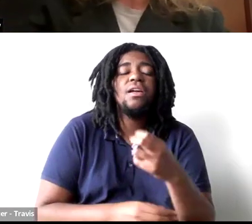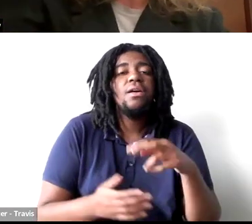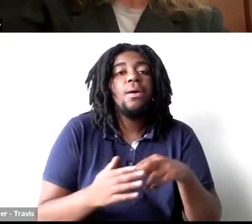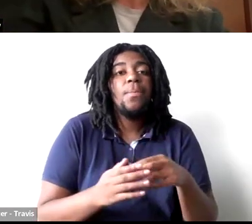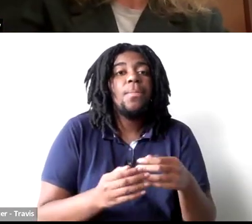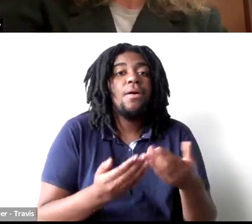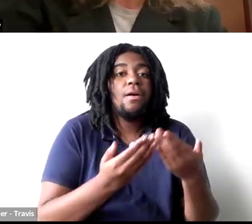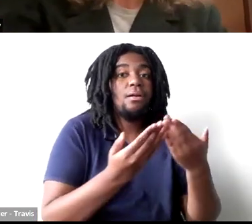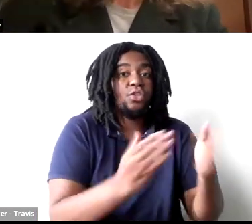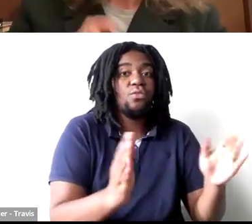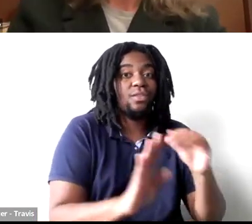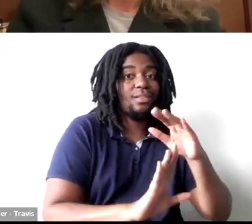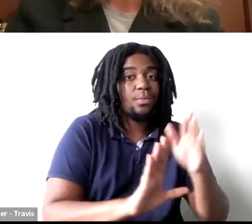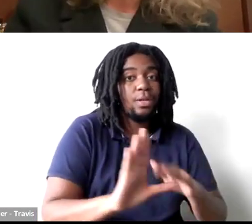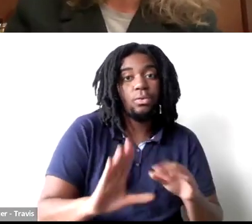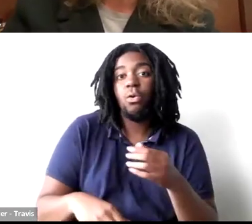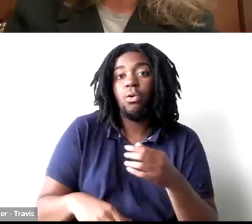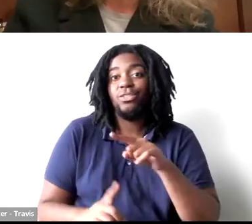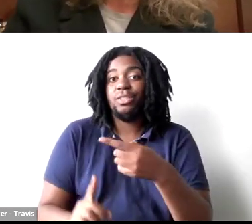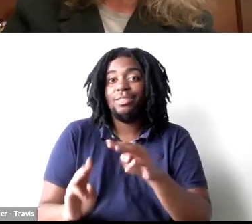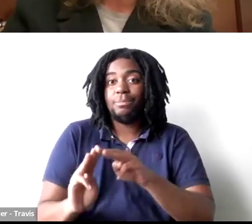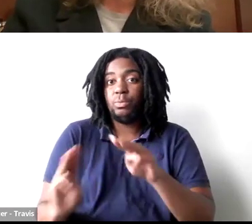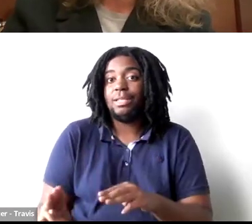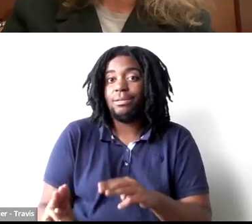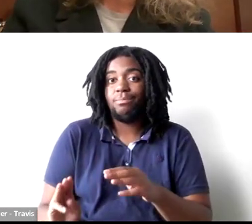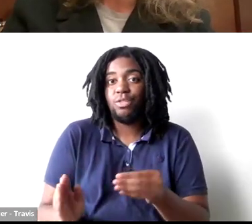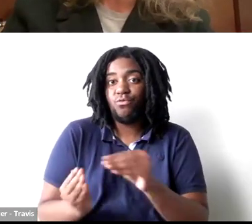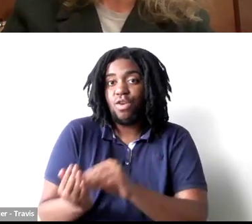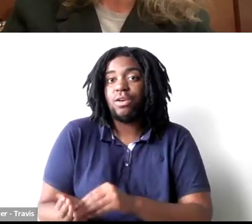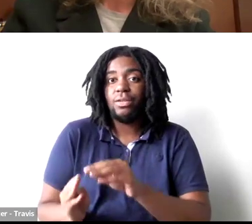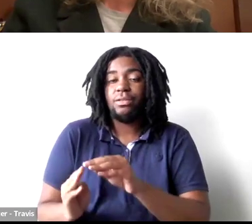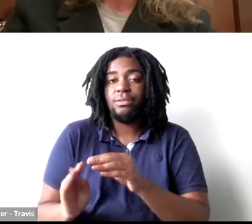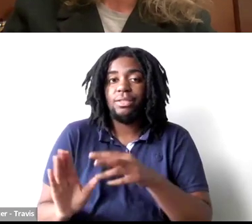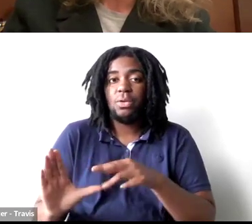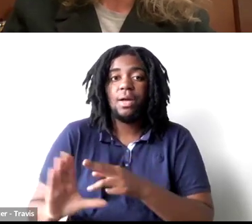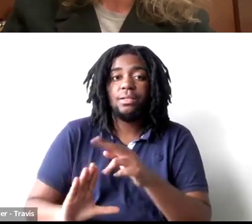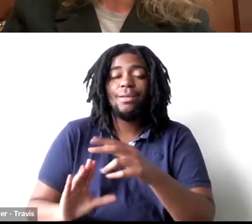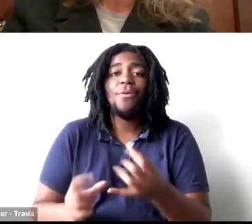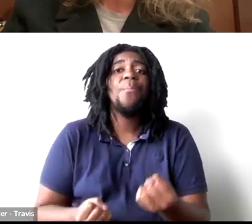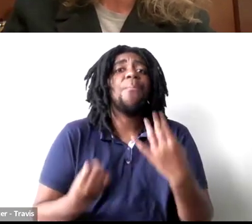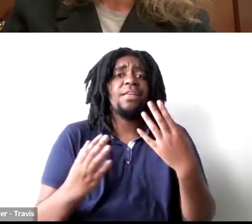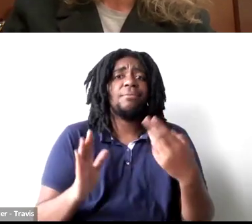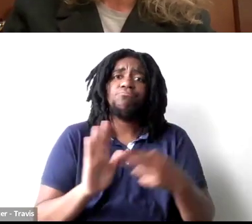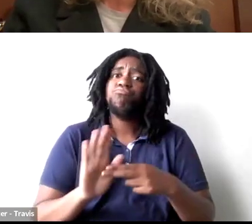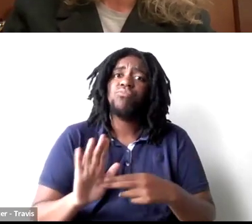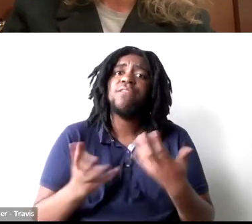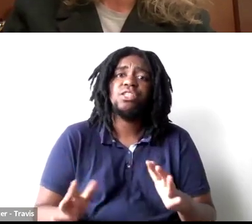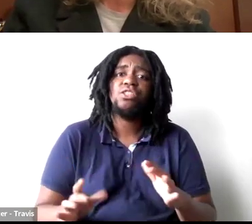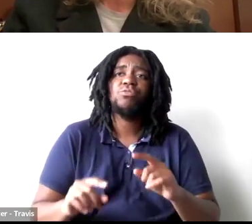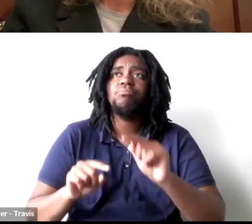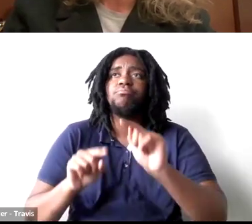of albums have been identified, and they are in different museums. So if you're looking to see